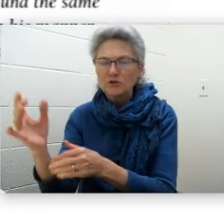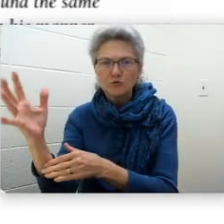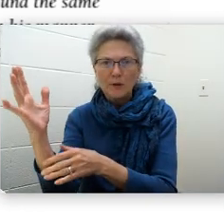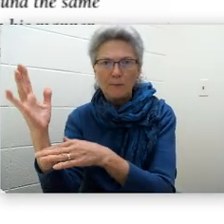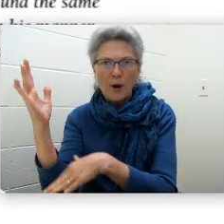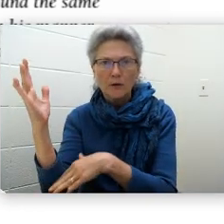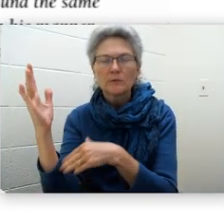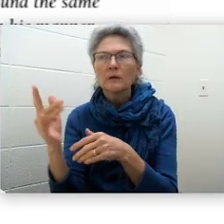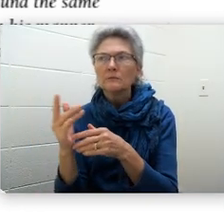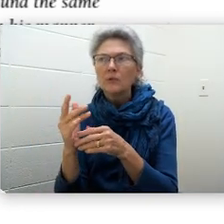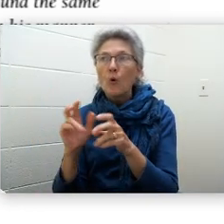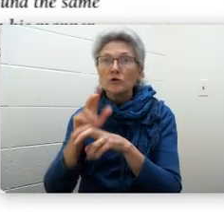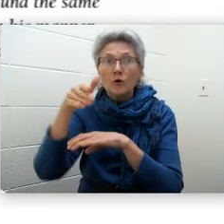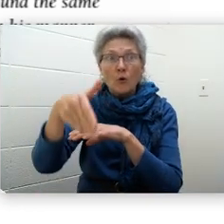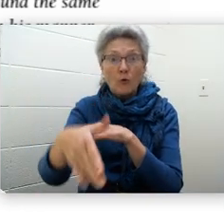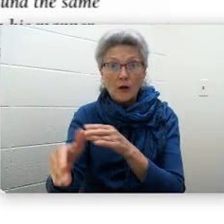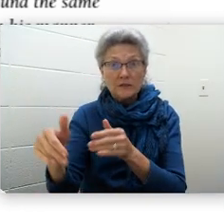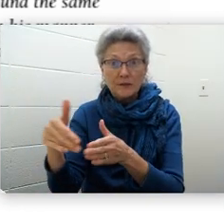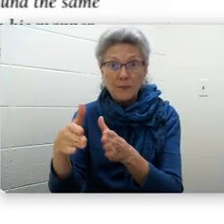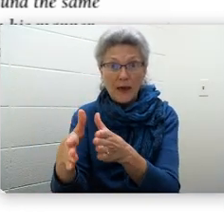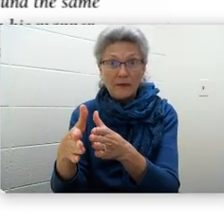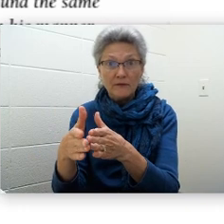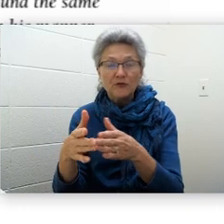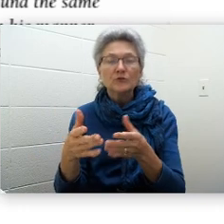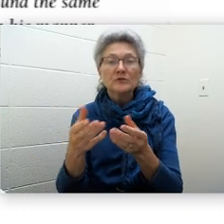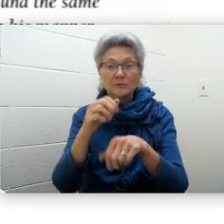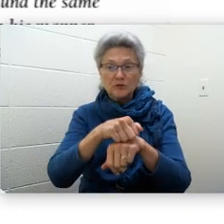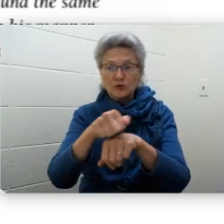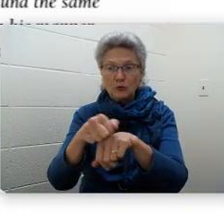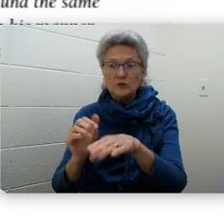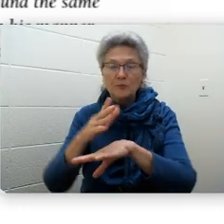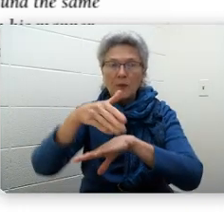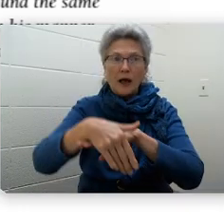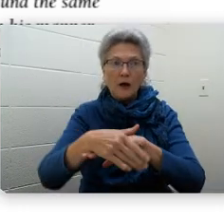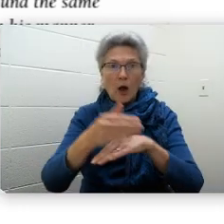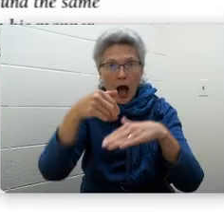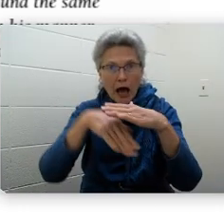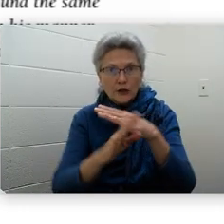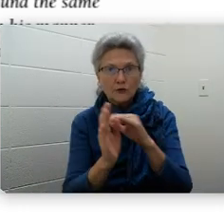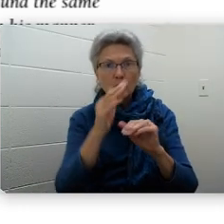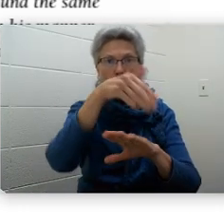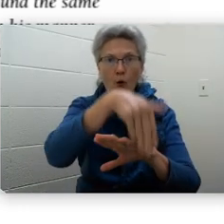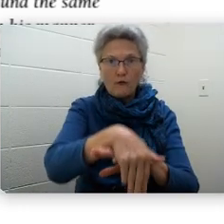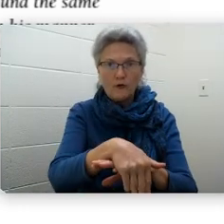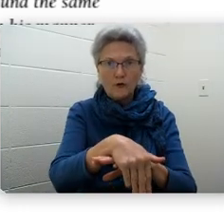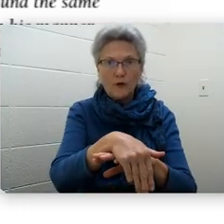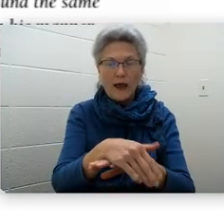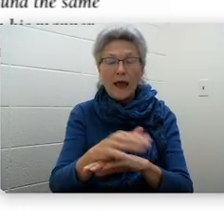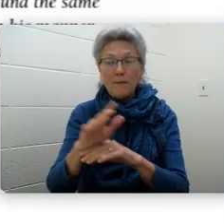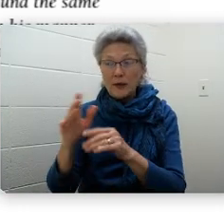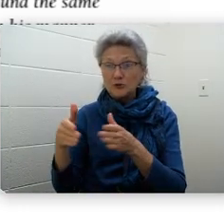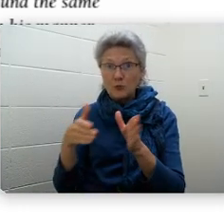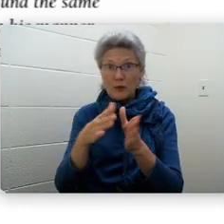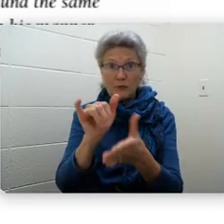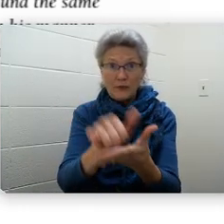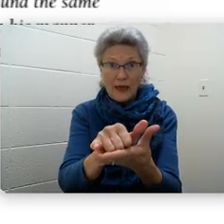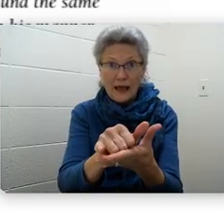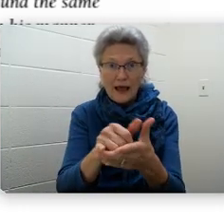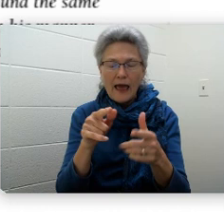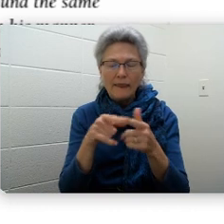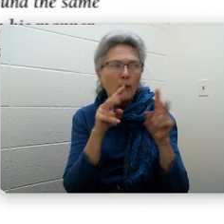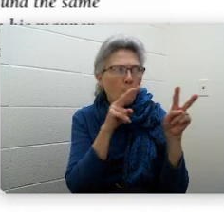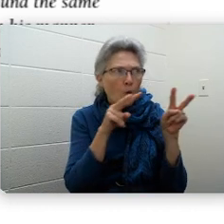to the pile of loose stones, go under the first and over the second, gain the pile of post, make his way through that,